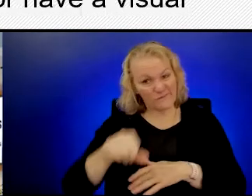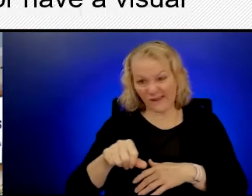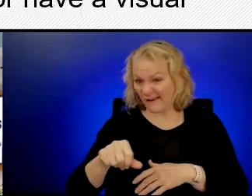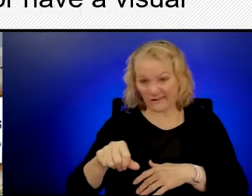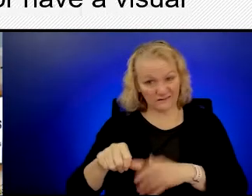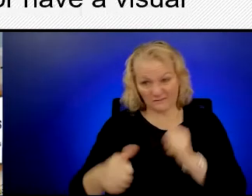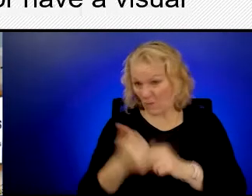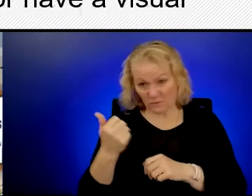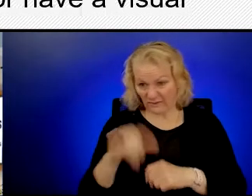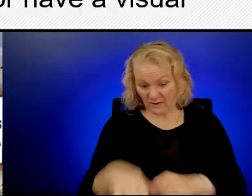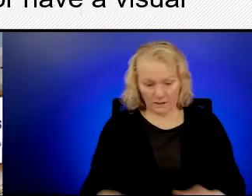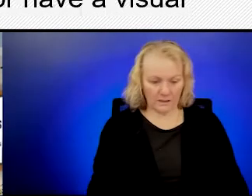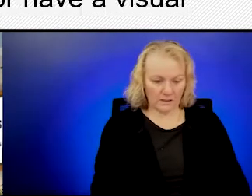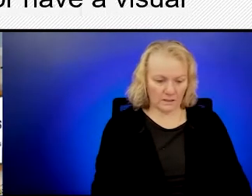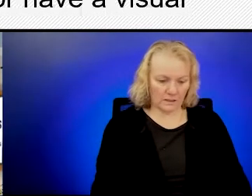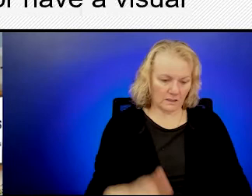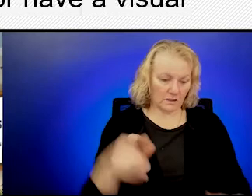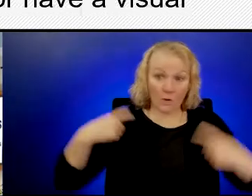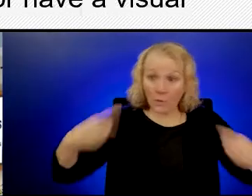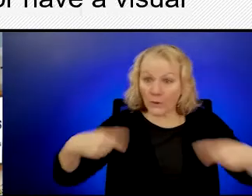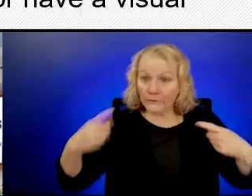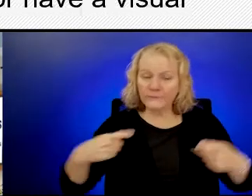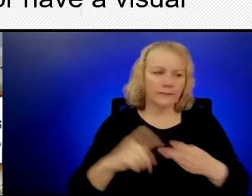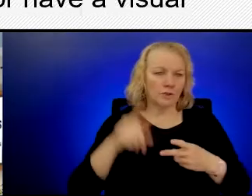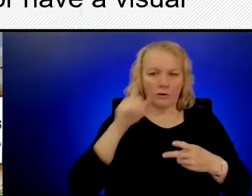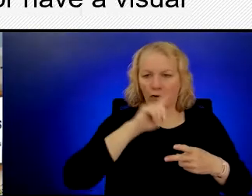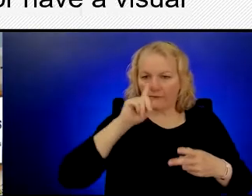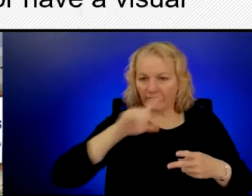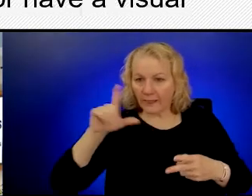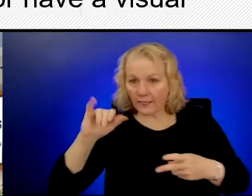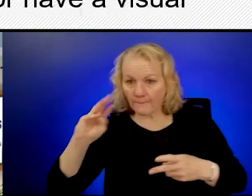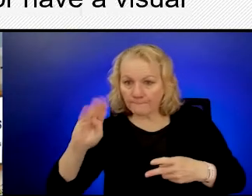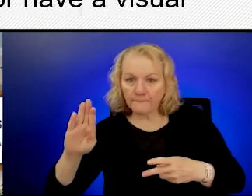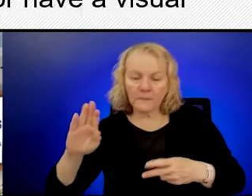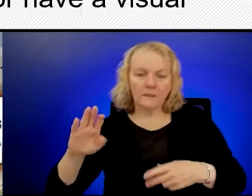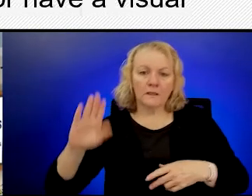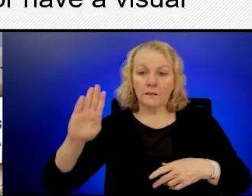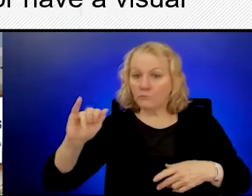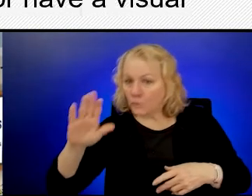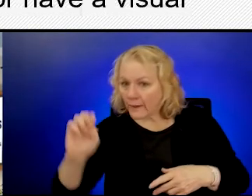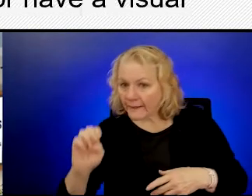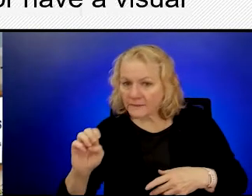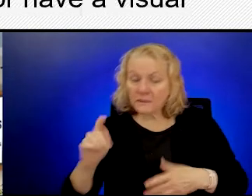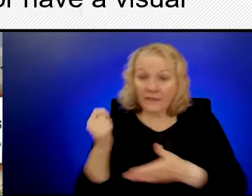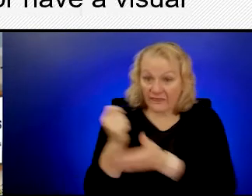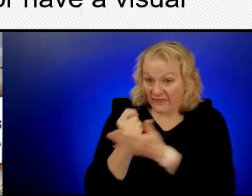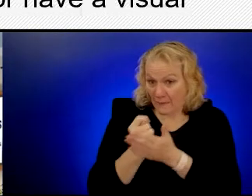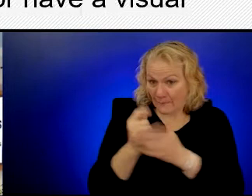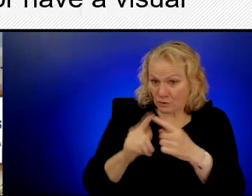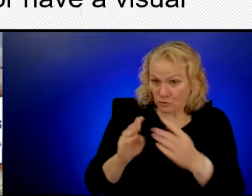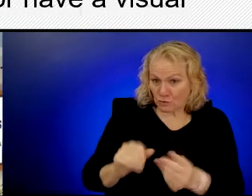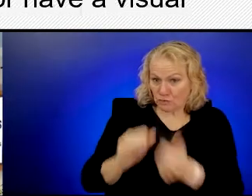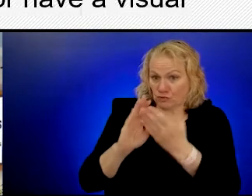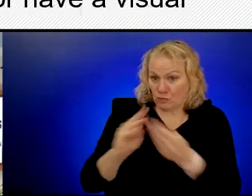of, wheelchairs, artificial limbs, and braces, therapy to address a disability,